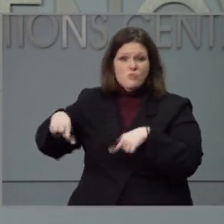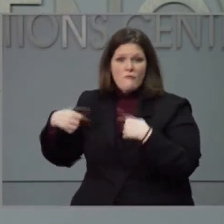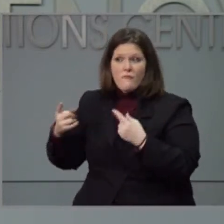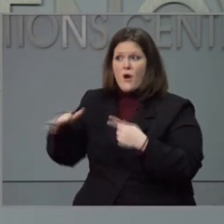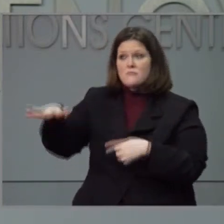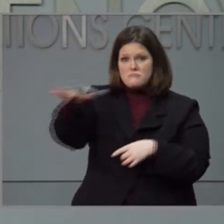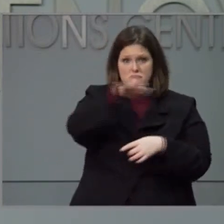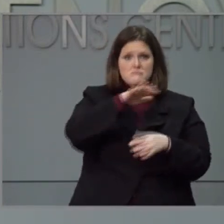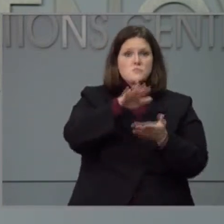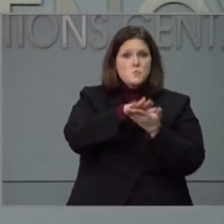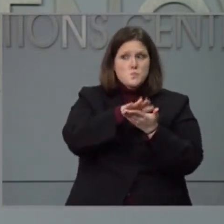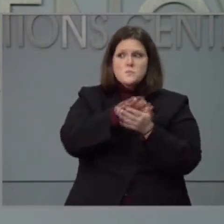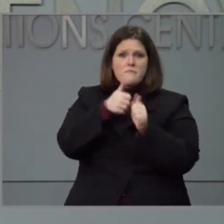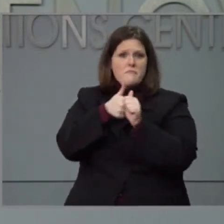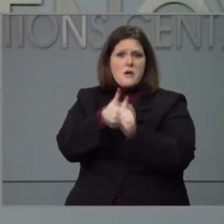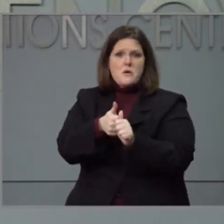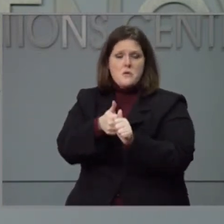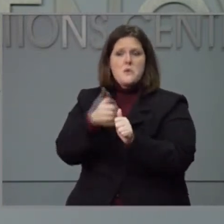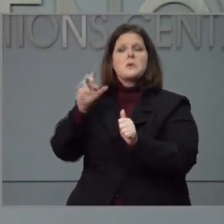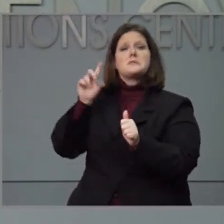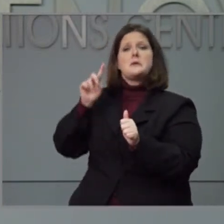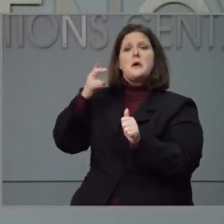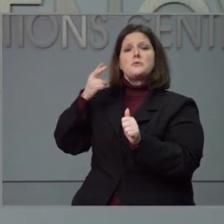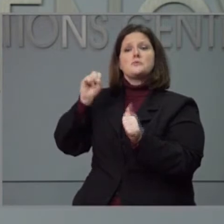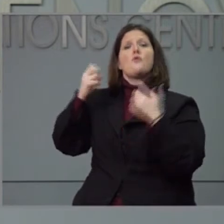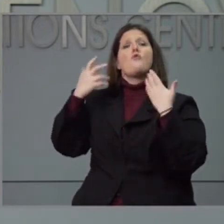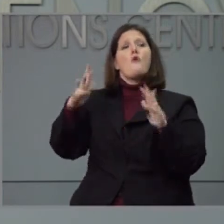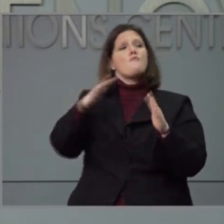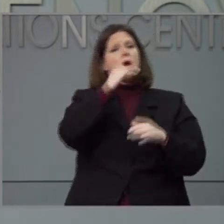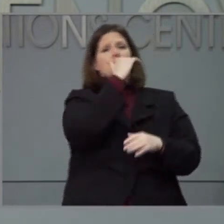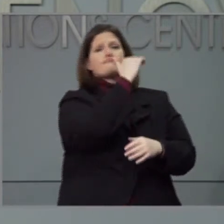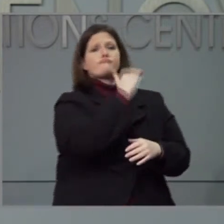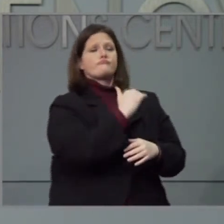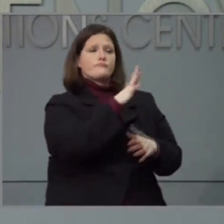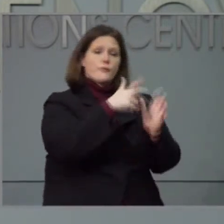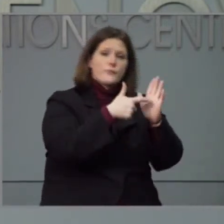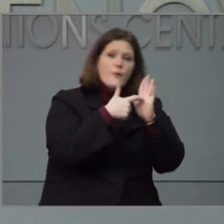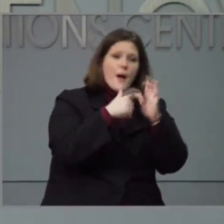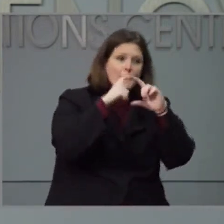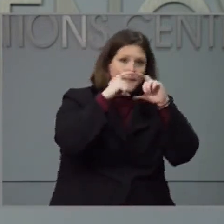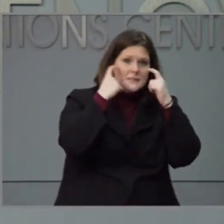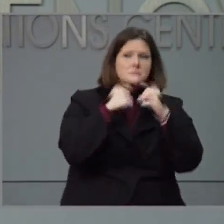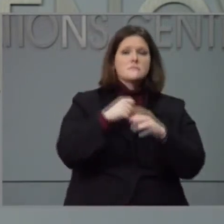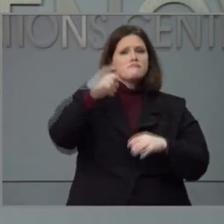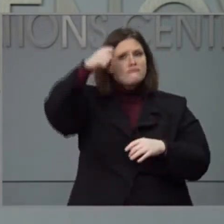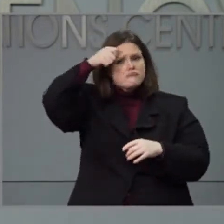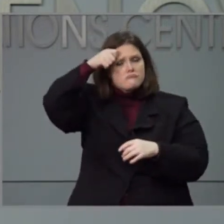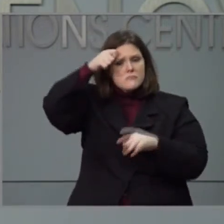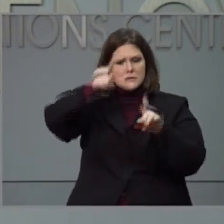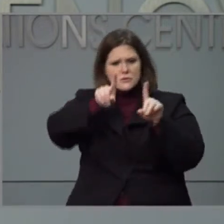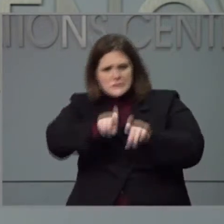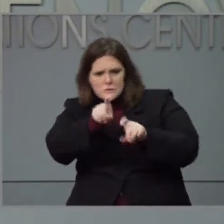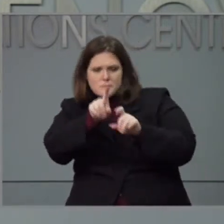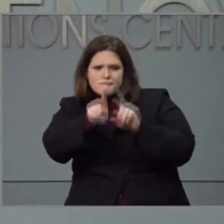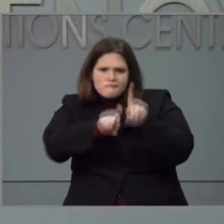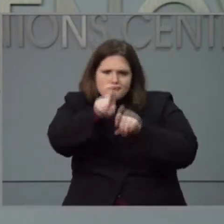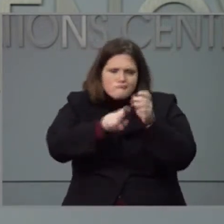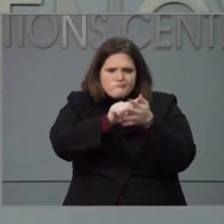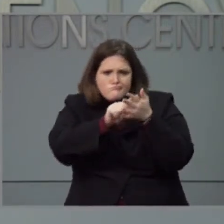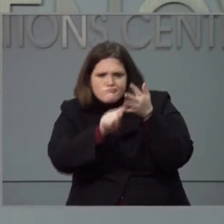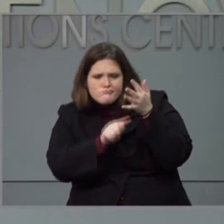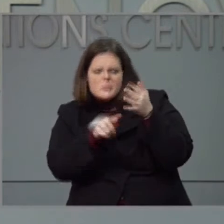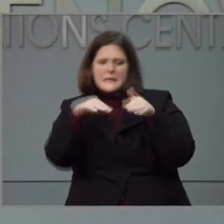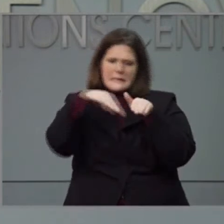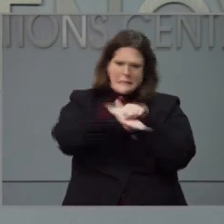doing the protocols that my department have laid out: masks for everyone, screening when folks come in, social distancing, wiping